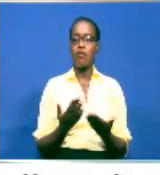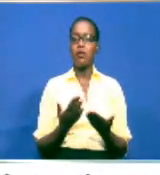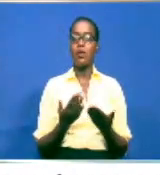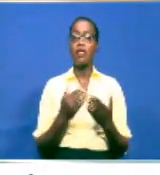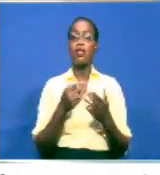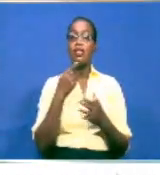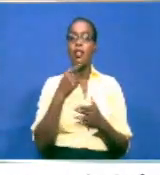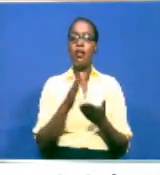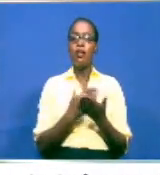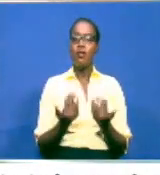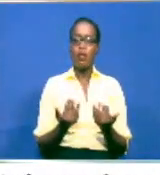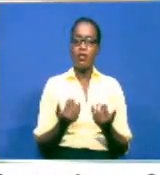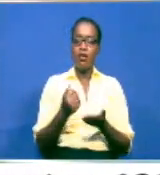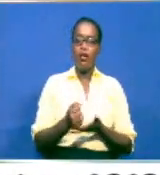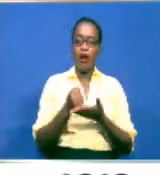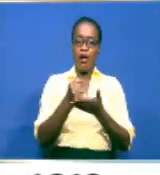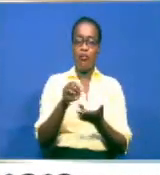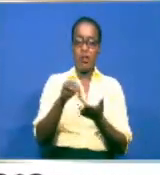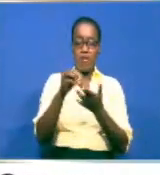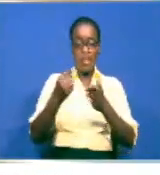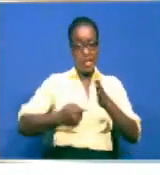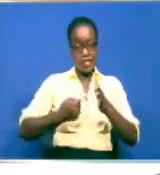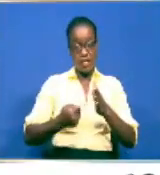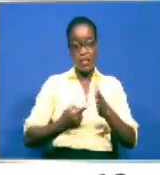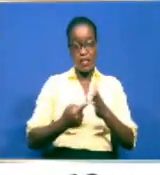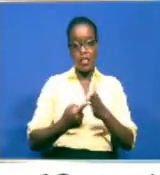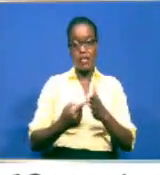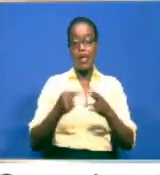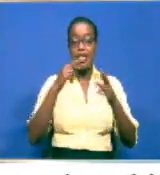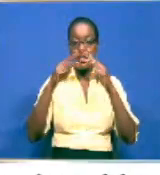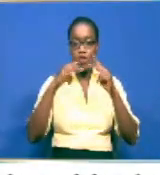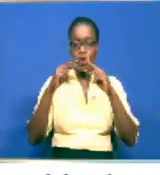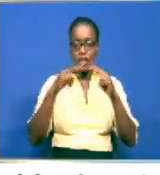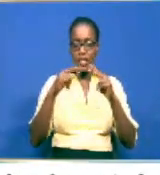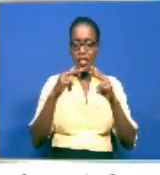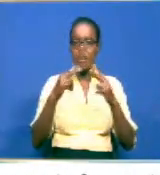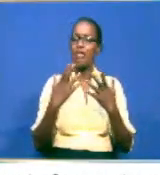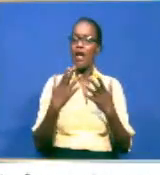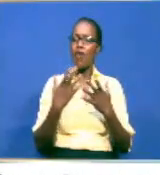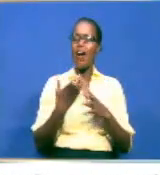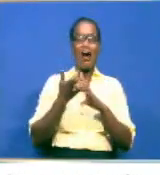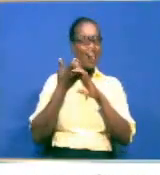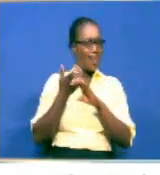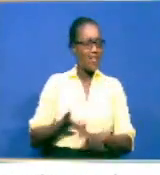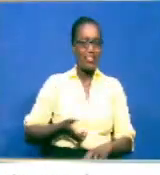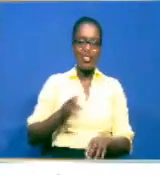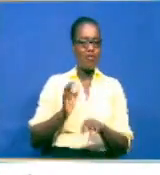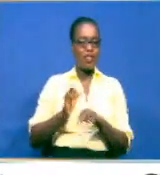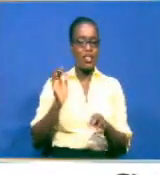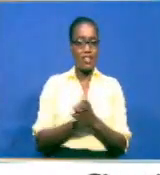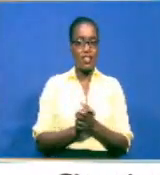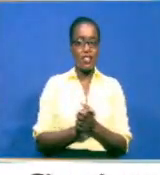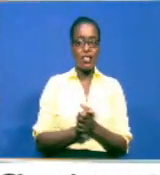some of the things that will help, especially the industry, the hospitality industry, which has been hard hit. Of course, that